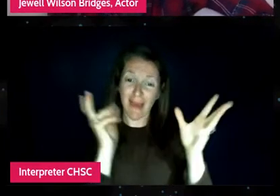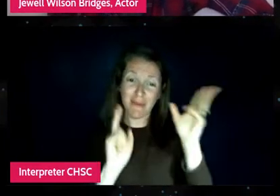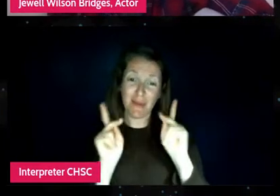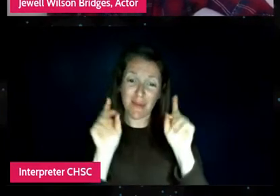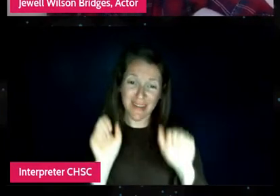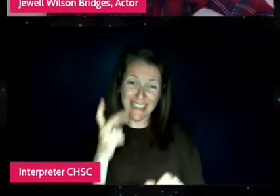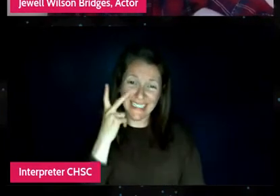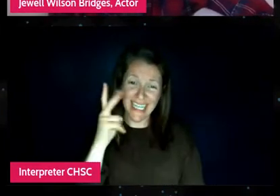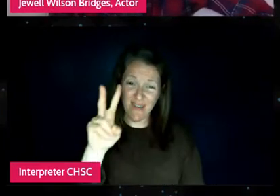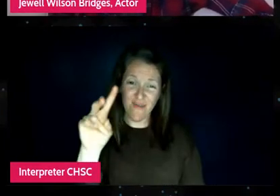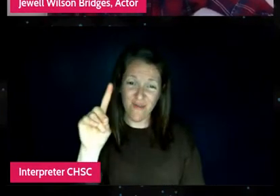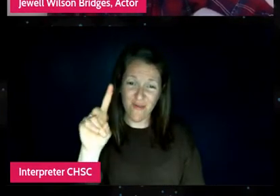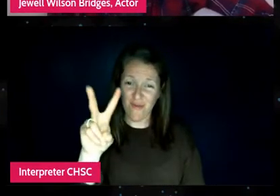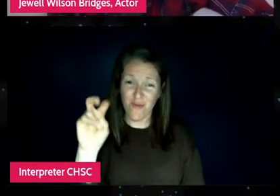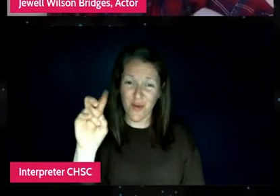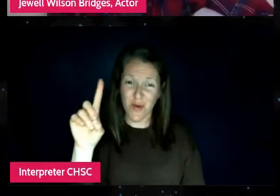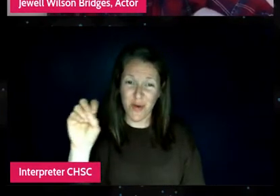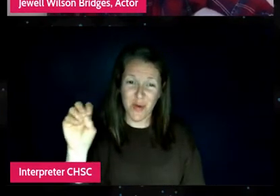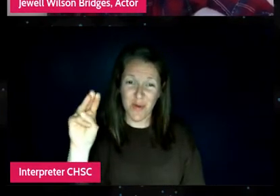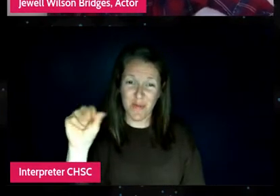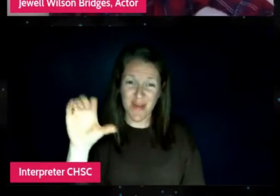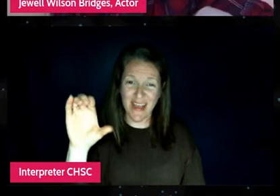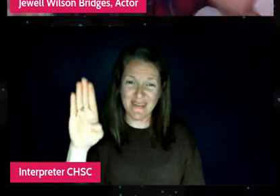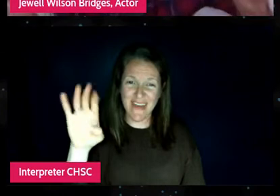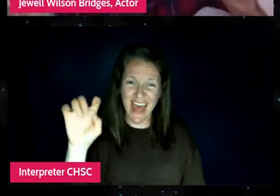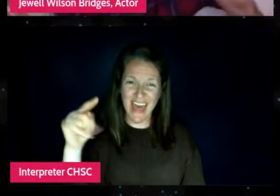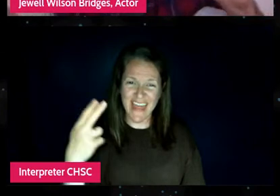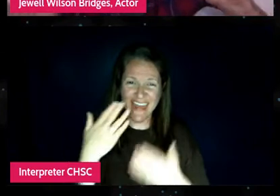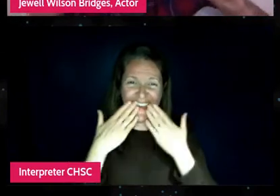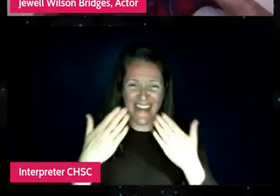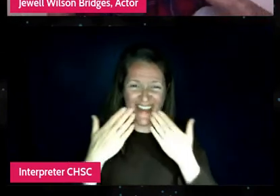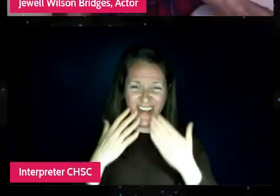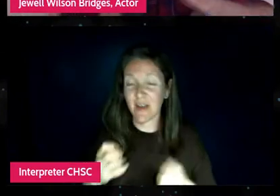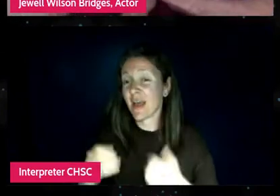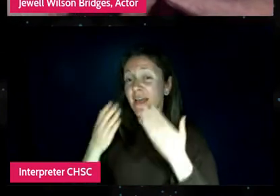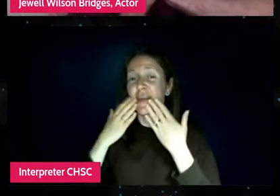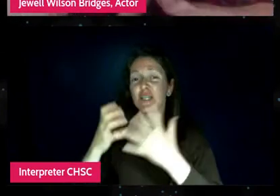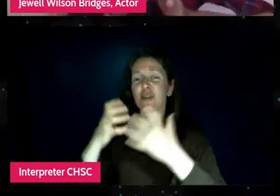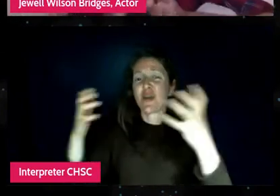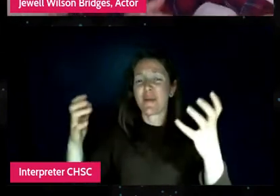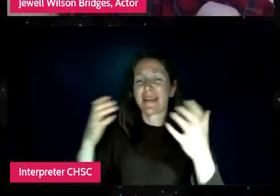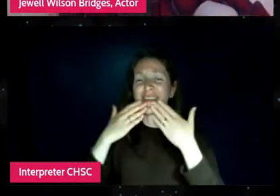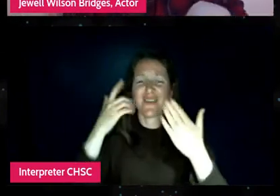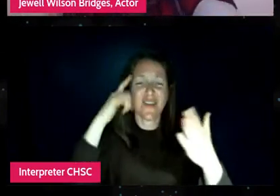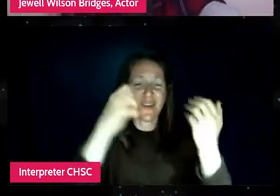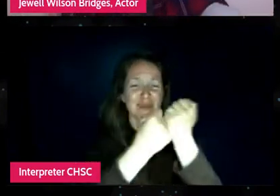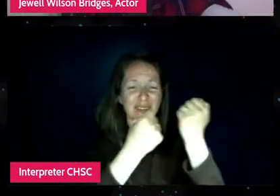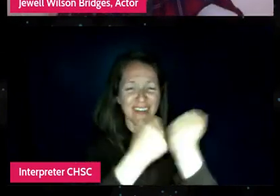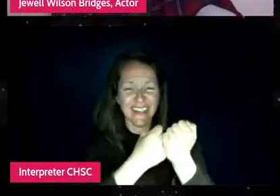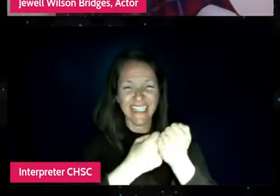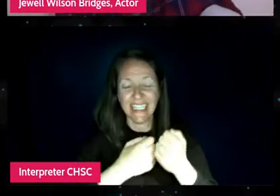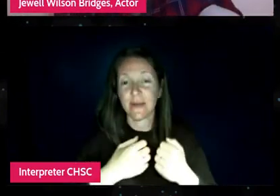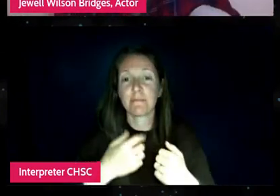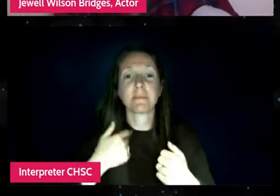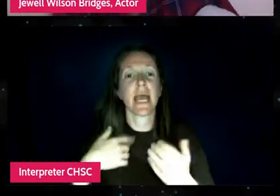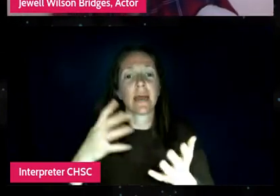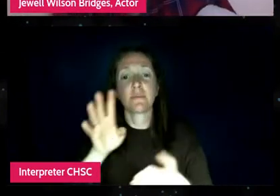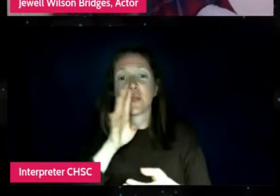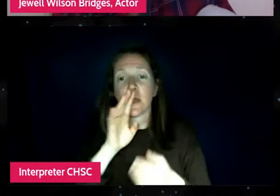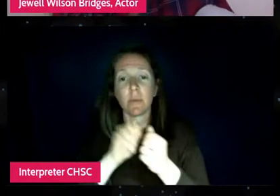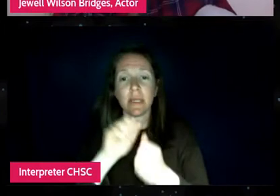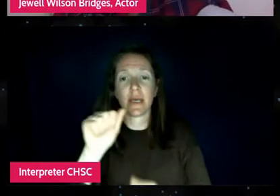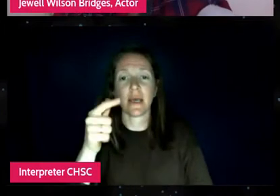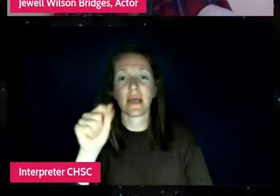VOODOO MACBETH. Thank you. Thank you. Thank you so much for the support, guys. And I've been talking with Agazi